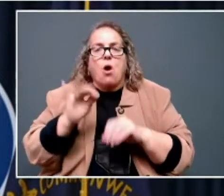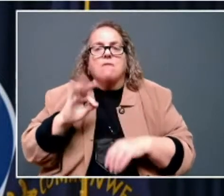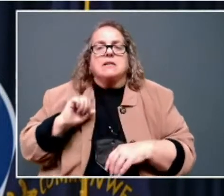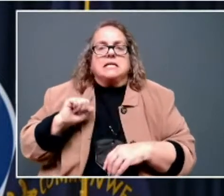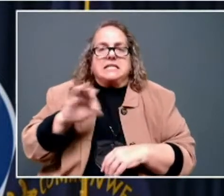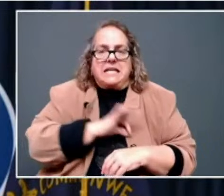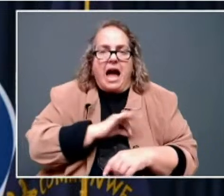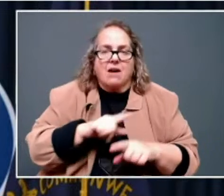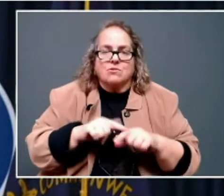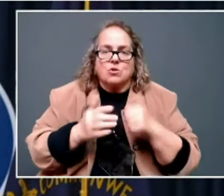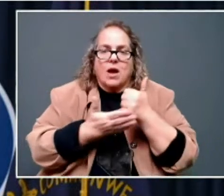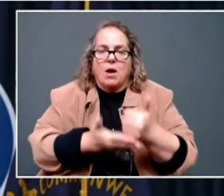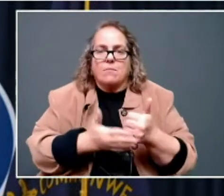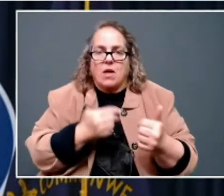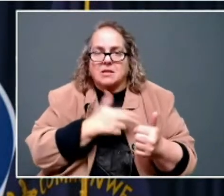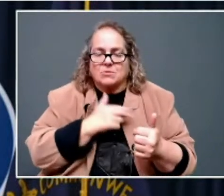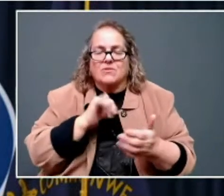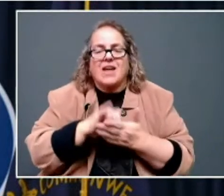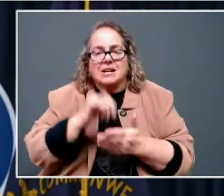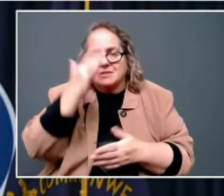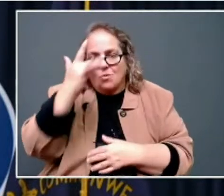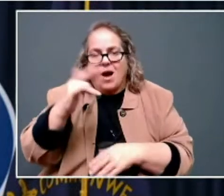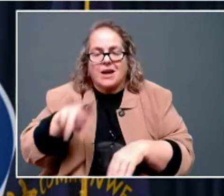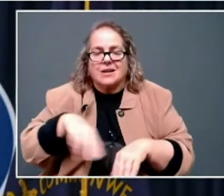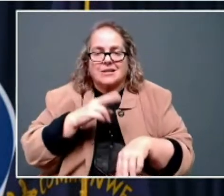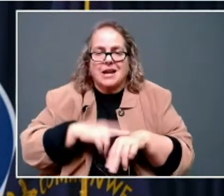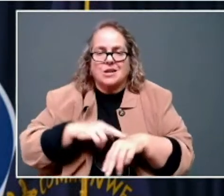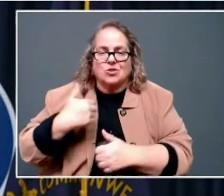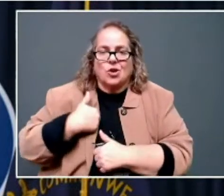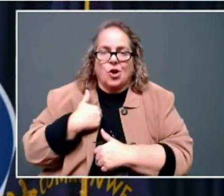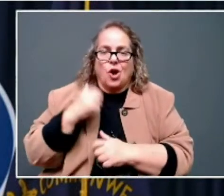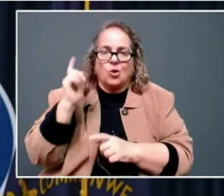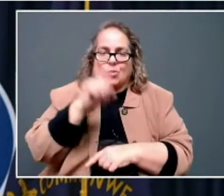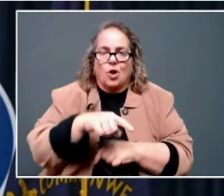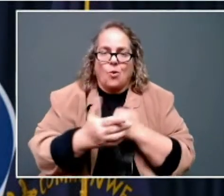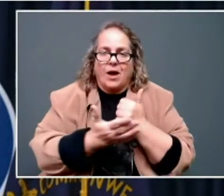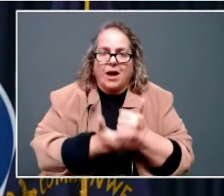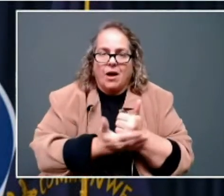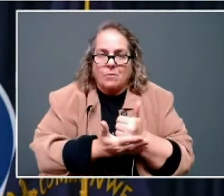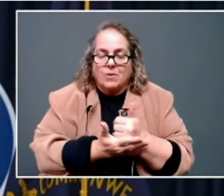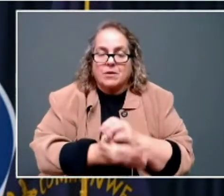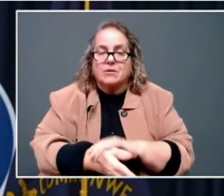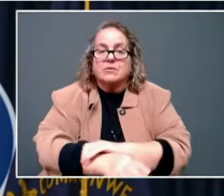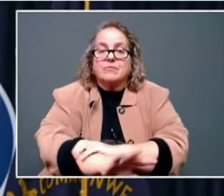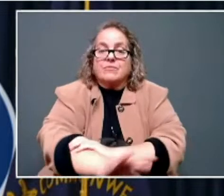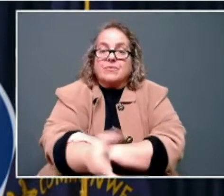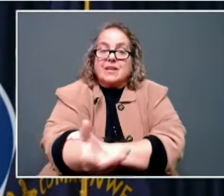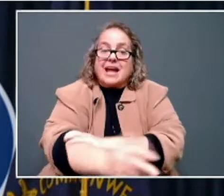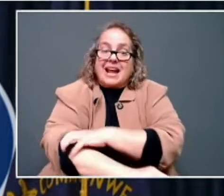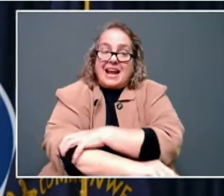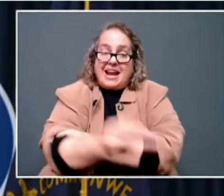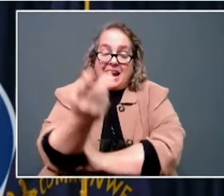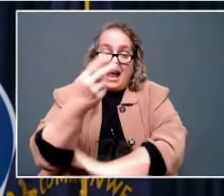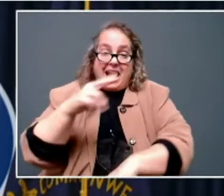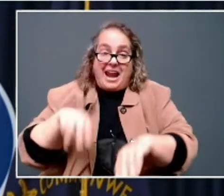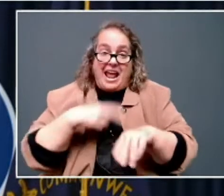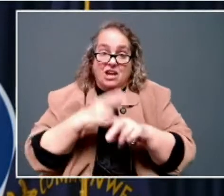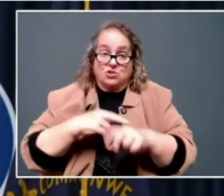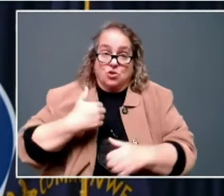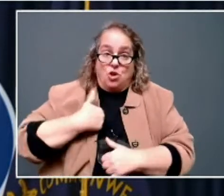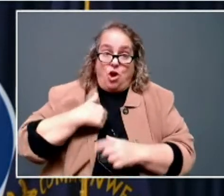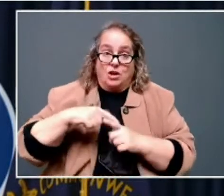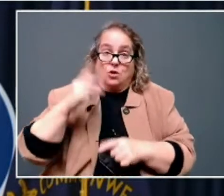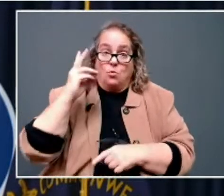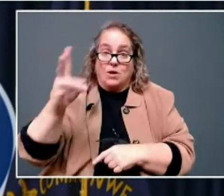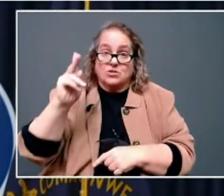Guard is going to be helping. The National Guard presence in Western Kentucky has been significantly reduced over time,